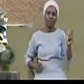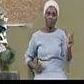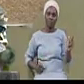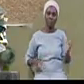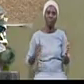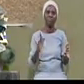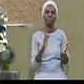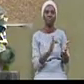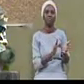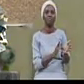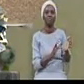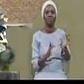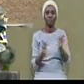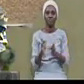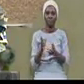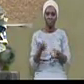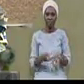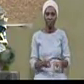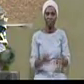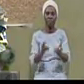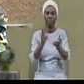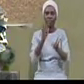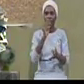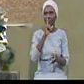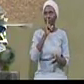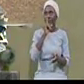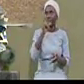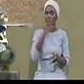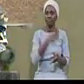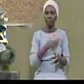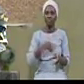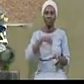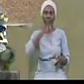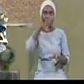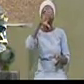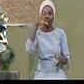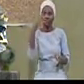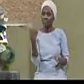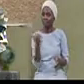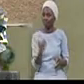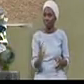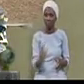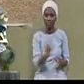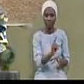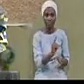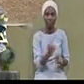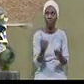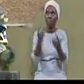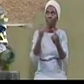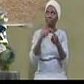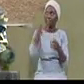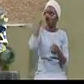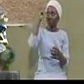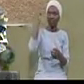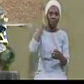Jesus the way, the truth and the life, whosoever cometh to him shall